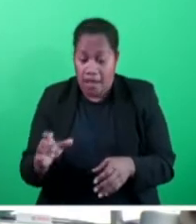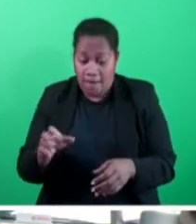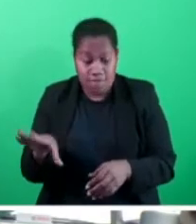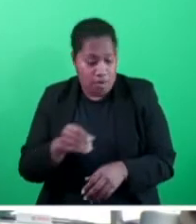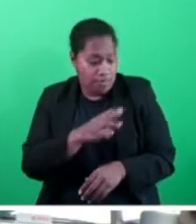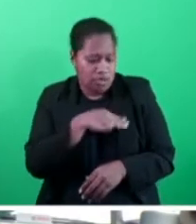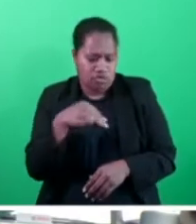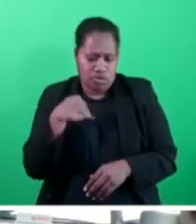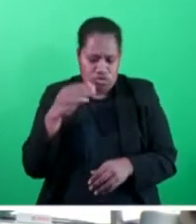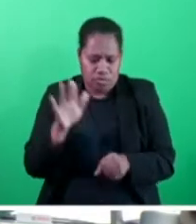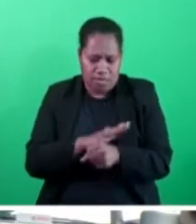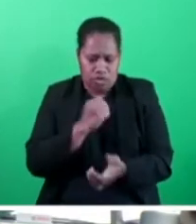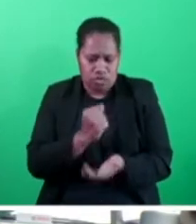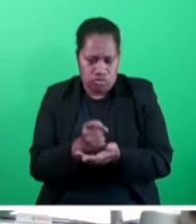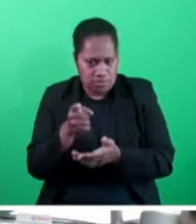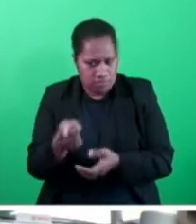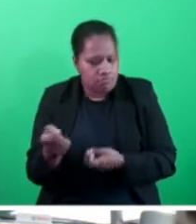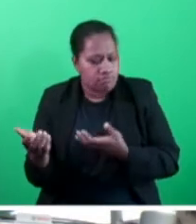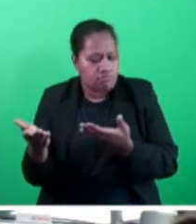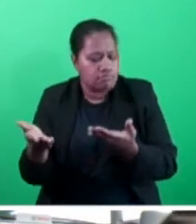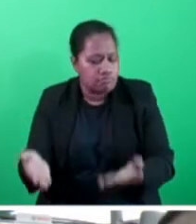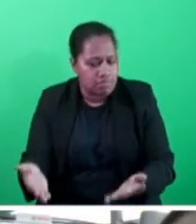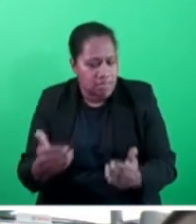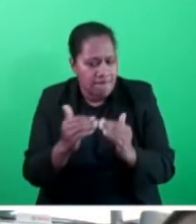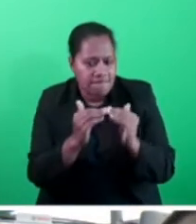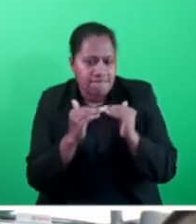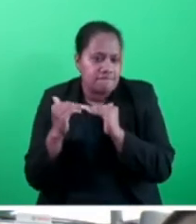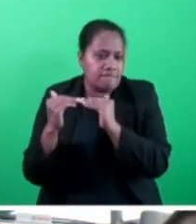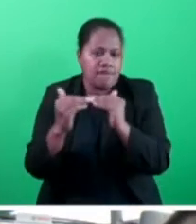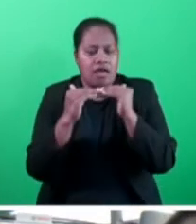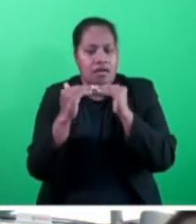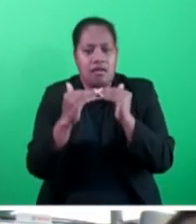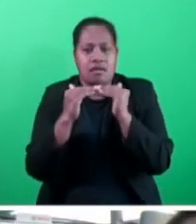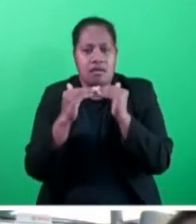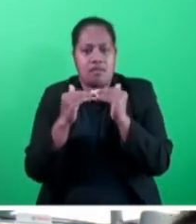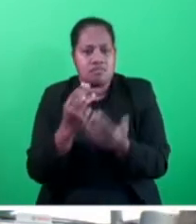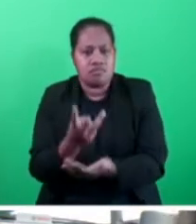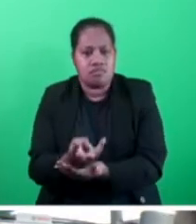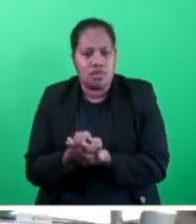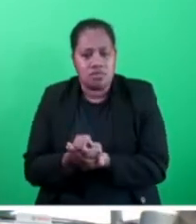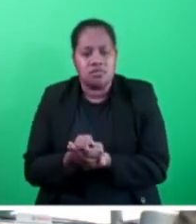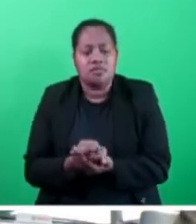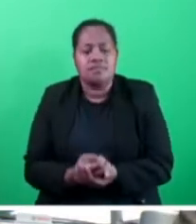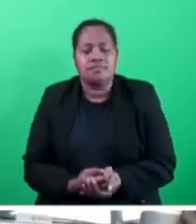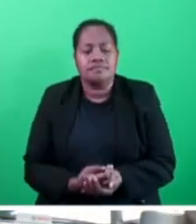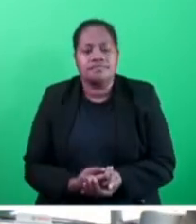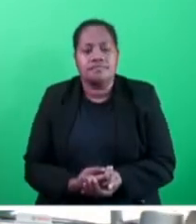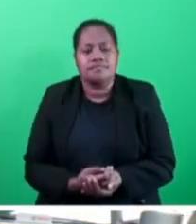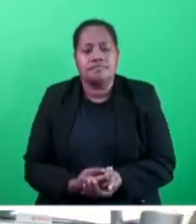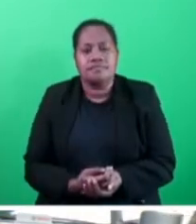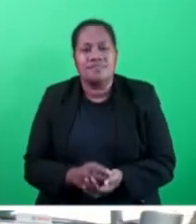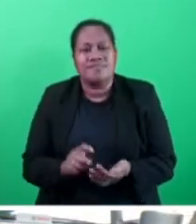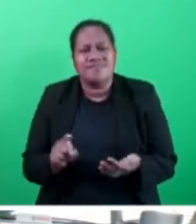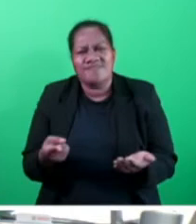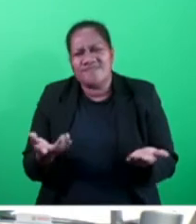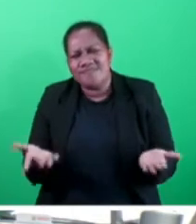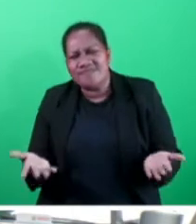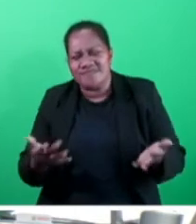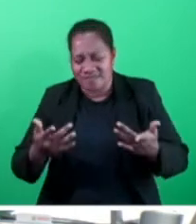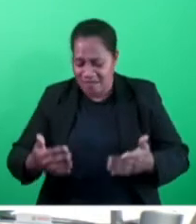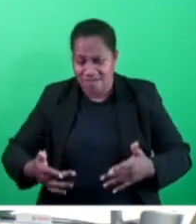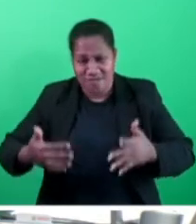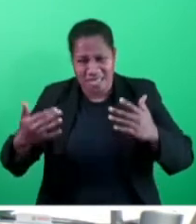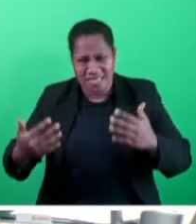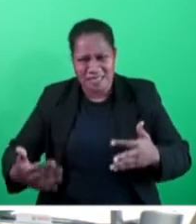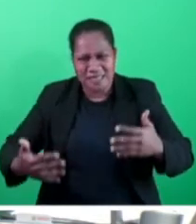given just and fair minimum wage entitlement. Mr. Speaker said, unfortunately, these figures reflect badly on